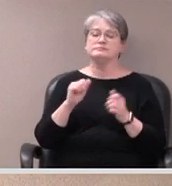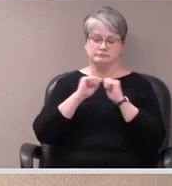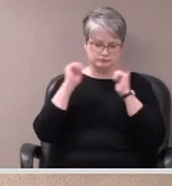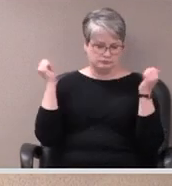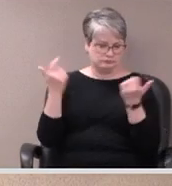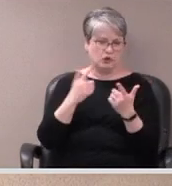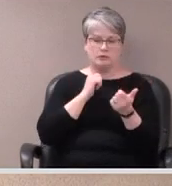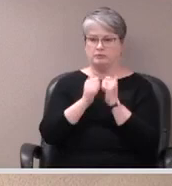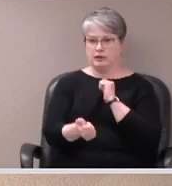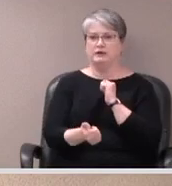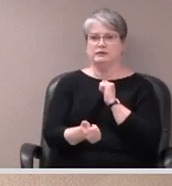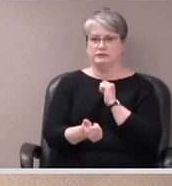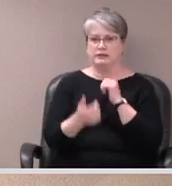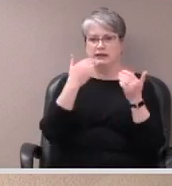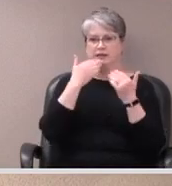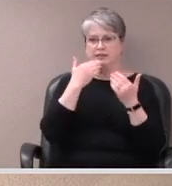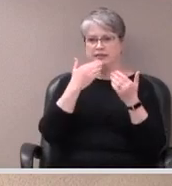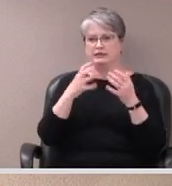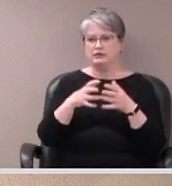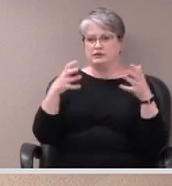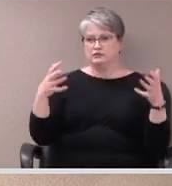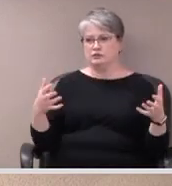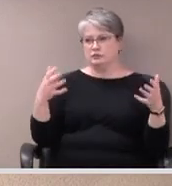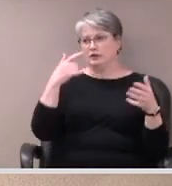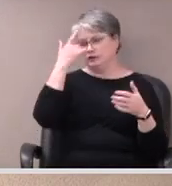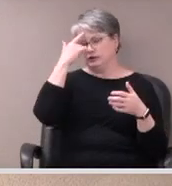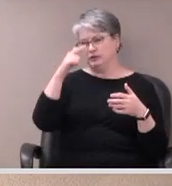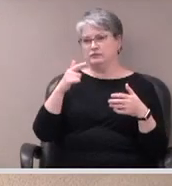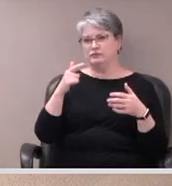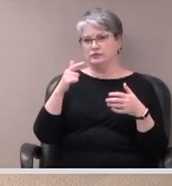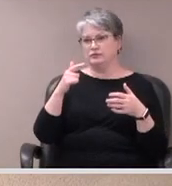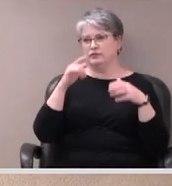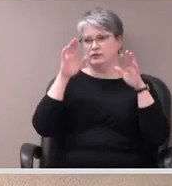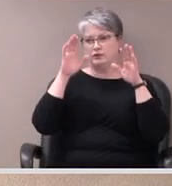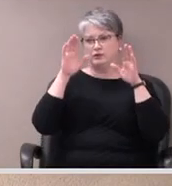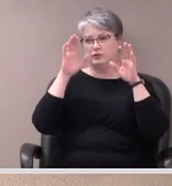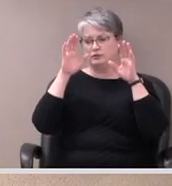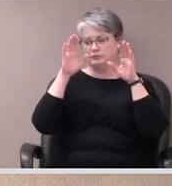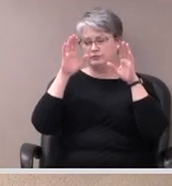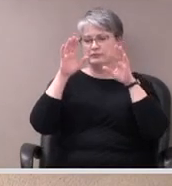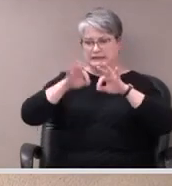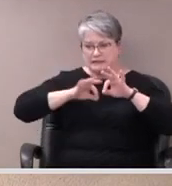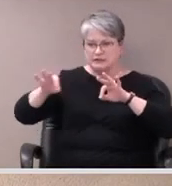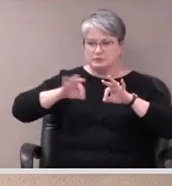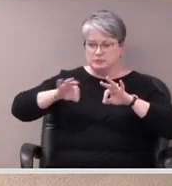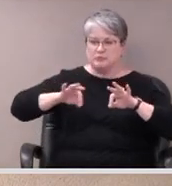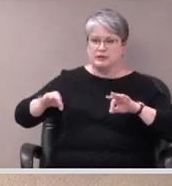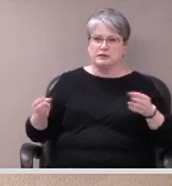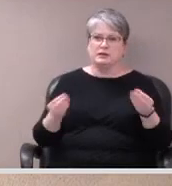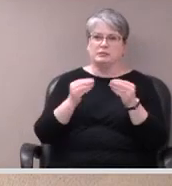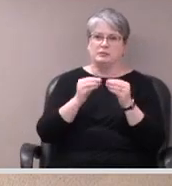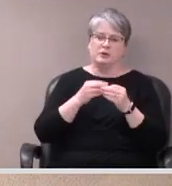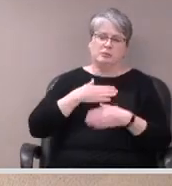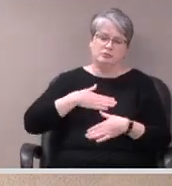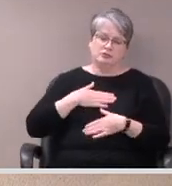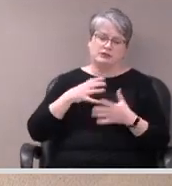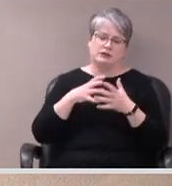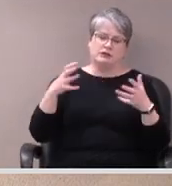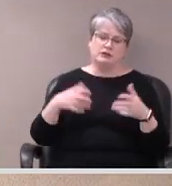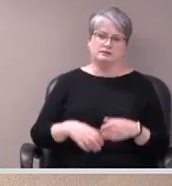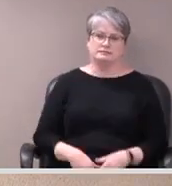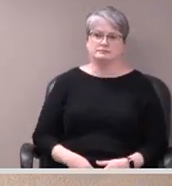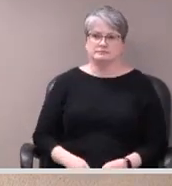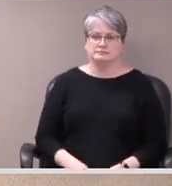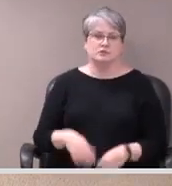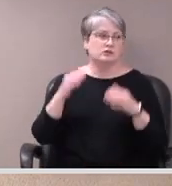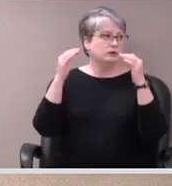passes unanimously. Thank you so much for all the extra explanations that we're asking for. Appreciate it very much. We're